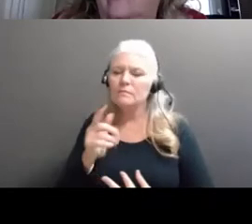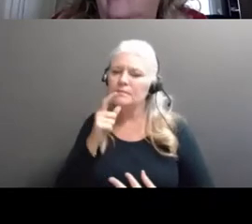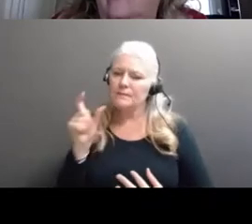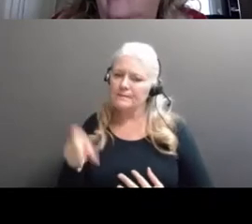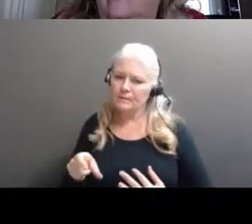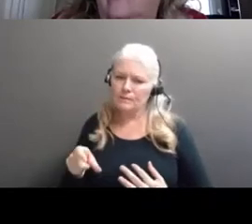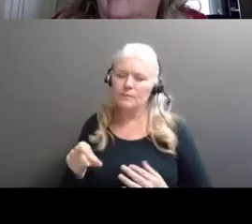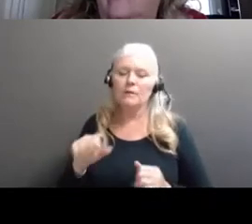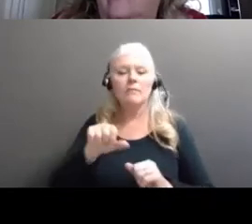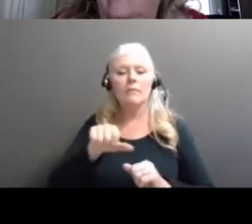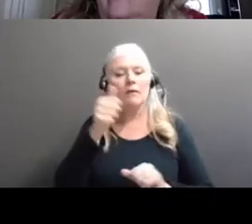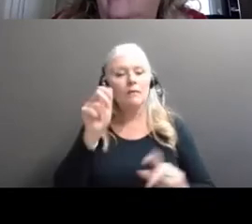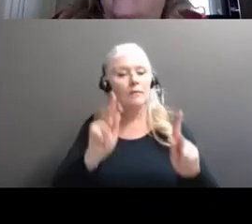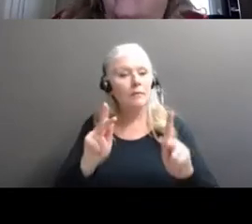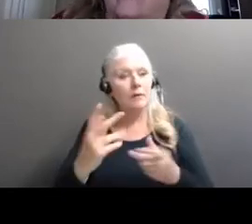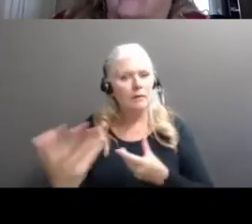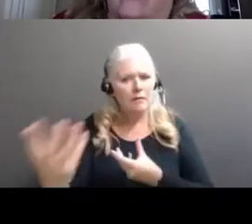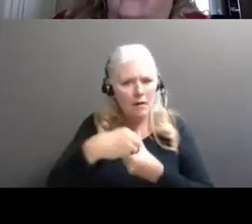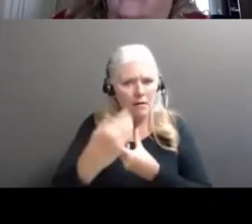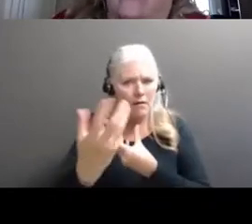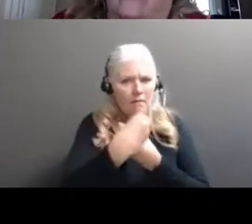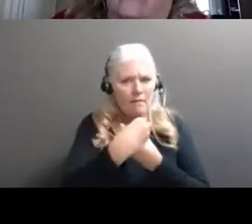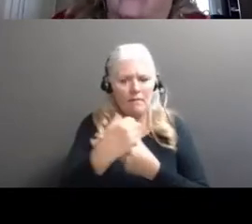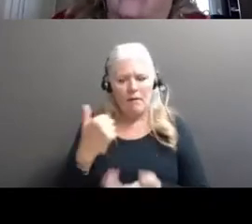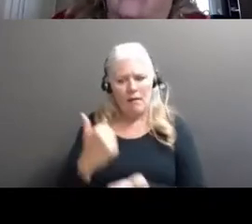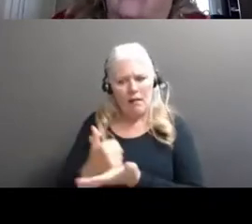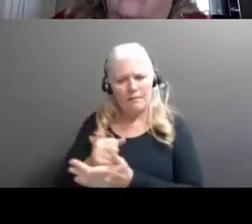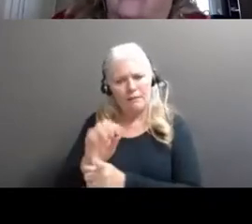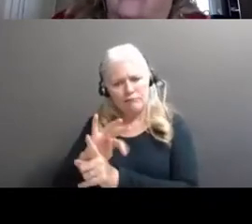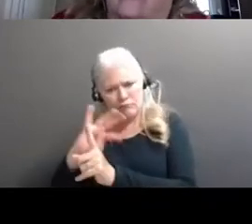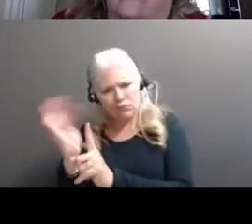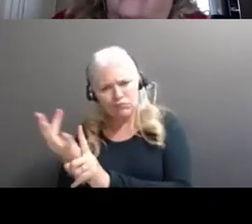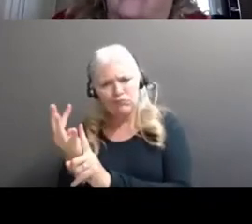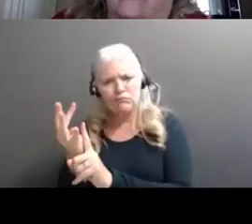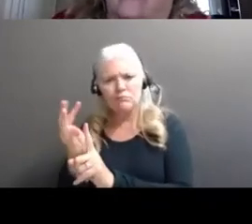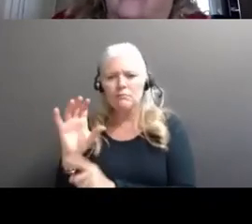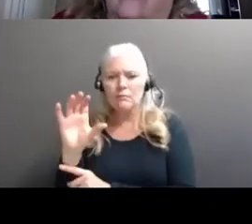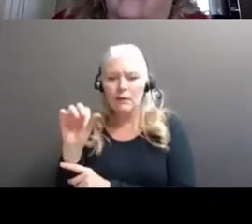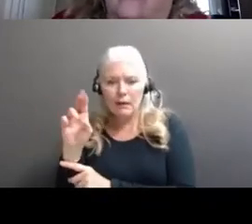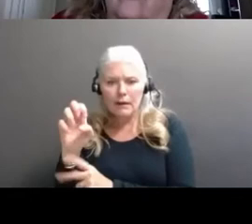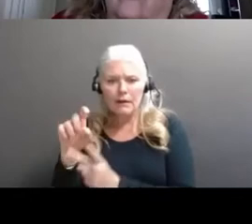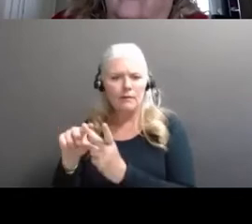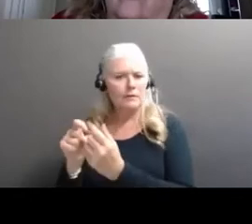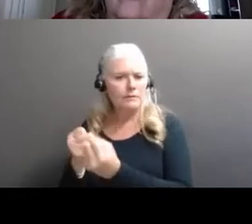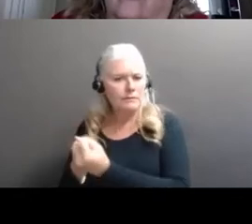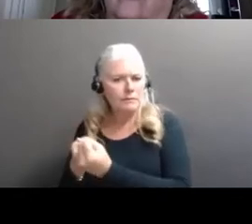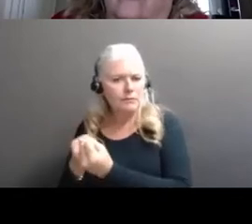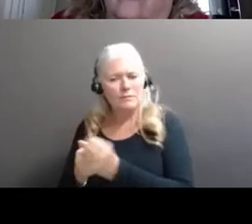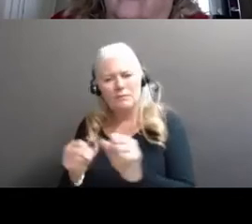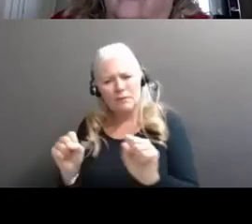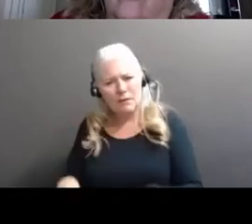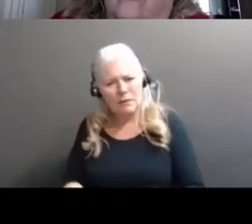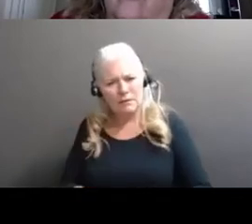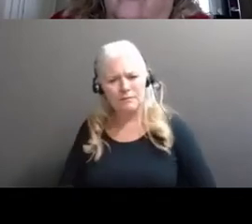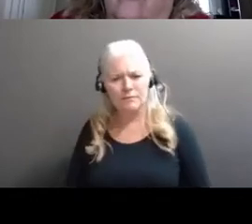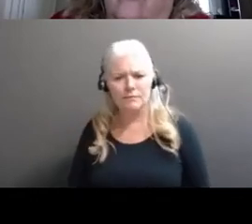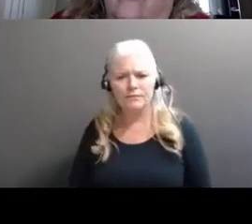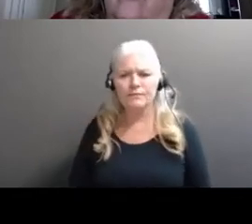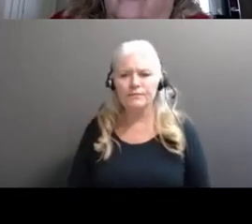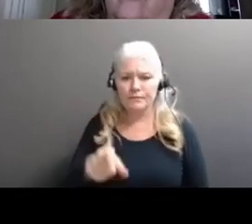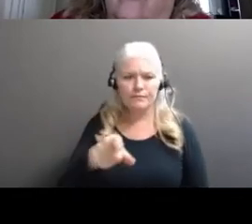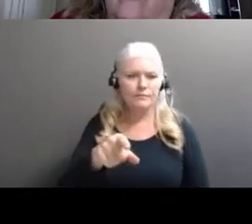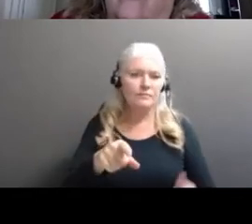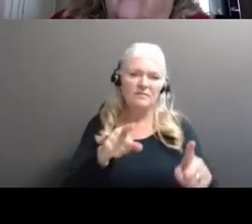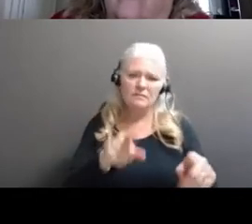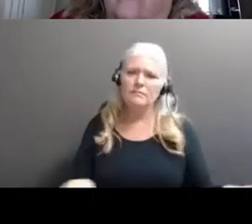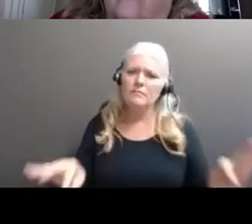that expands their network of care and support. That's super important as well. I think this idea of expanding the network and having